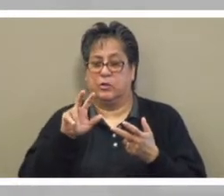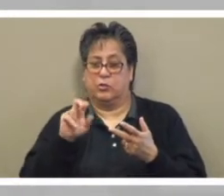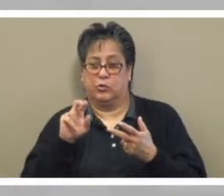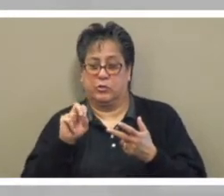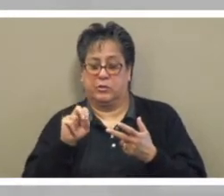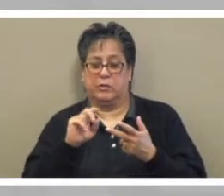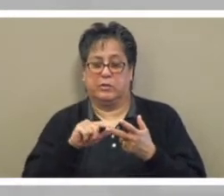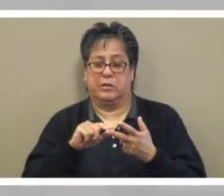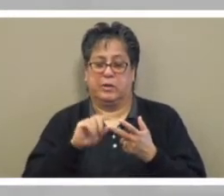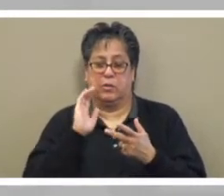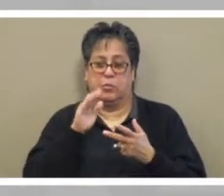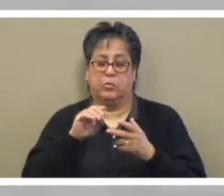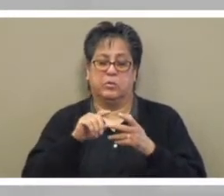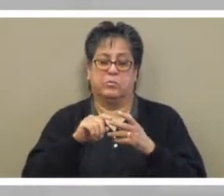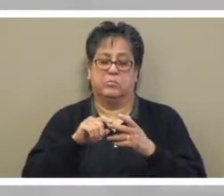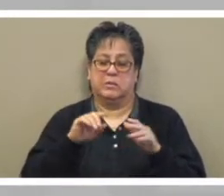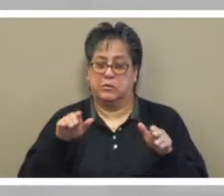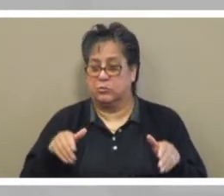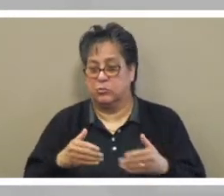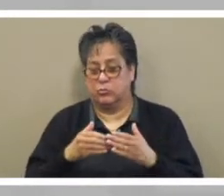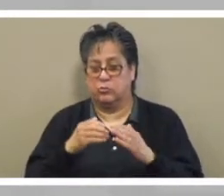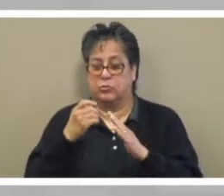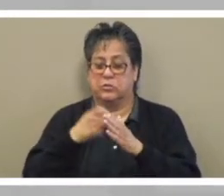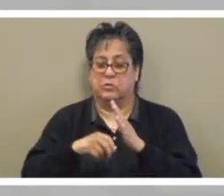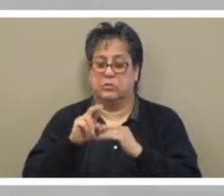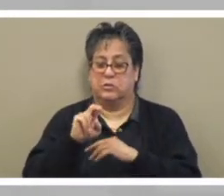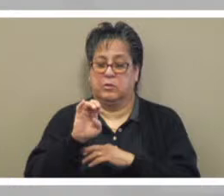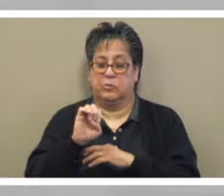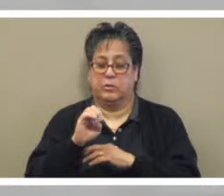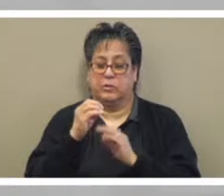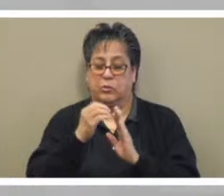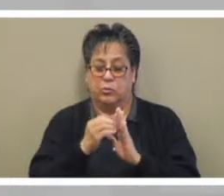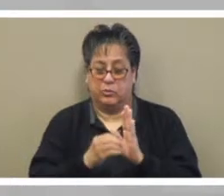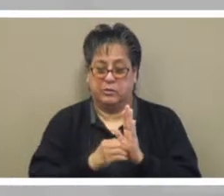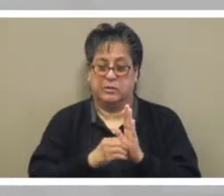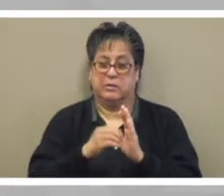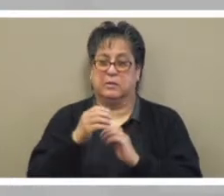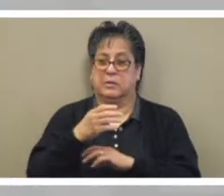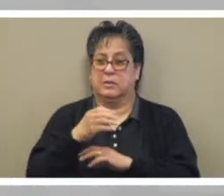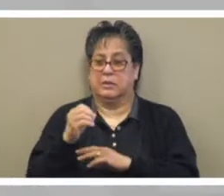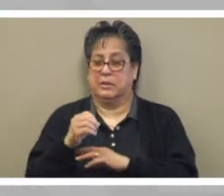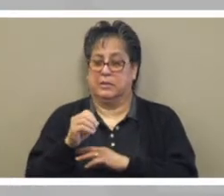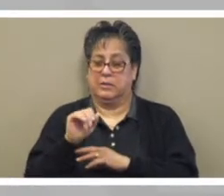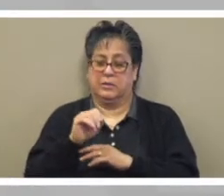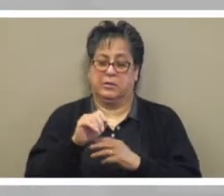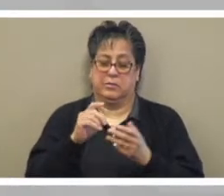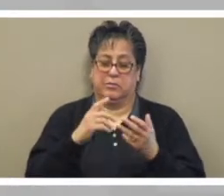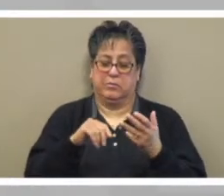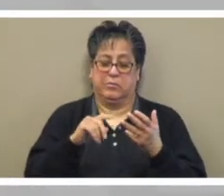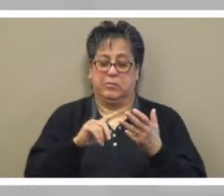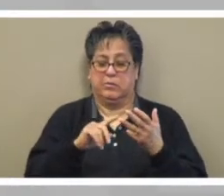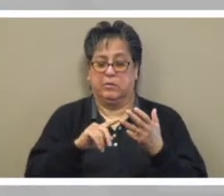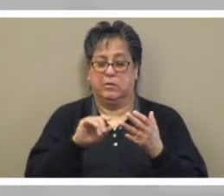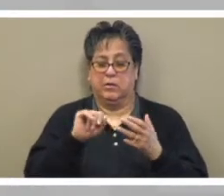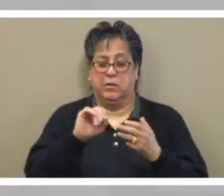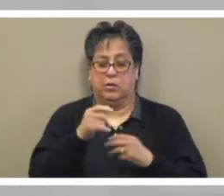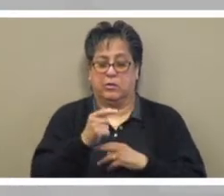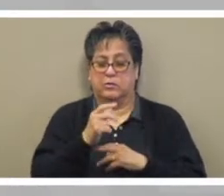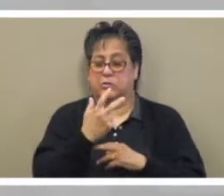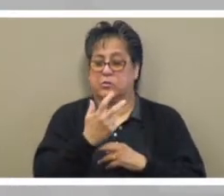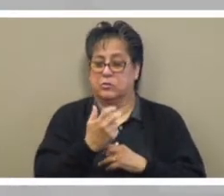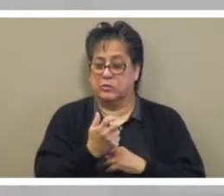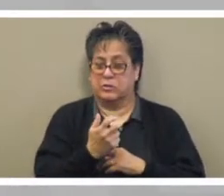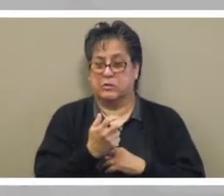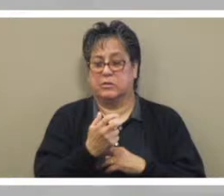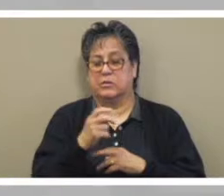introduction of the tax rate ordinance, and then of course the budget hearing, and we're looking at August 13th for the adoption of the budget, but we do